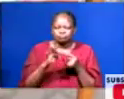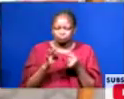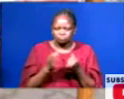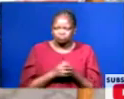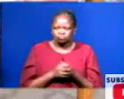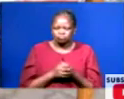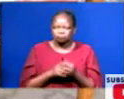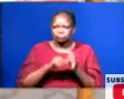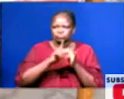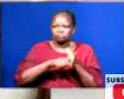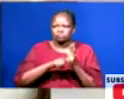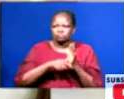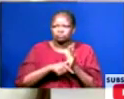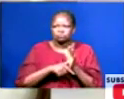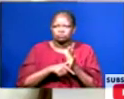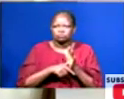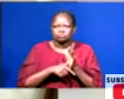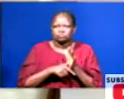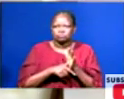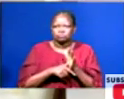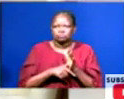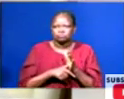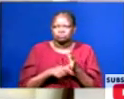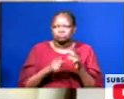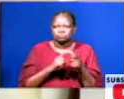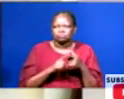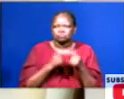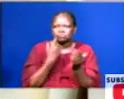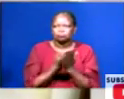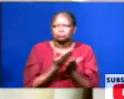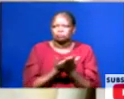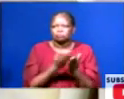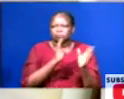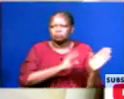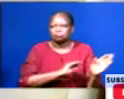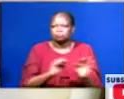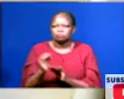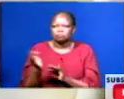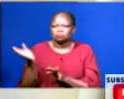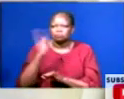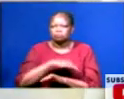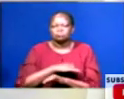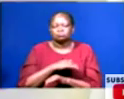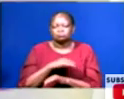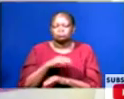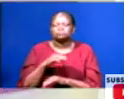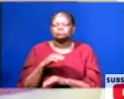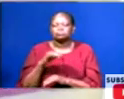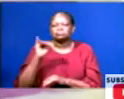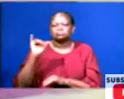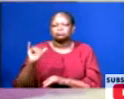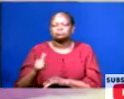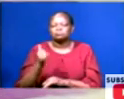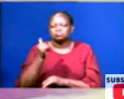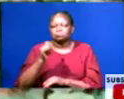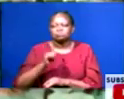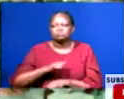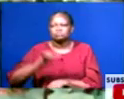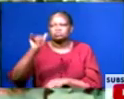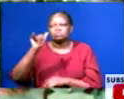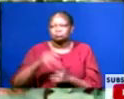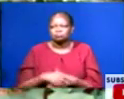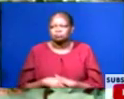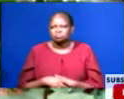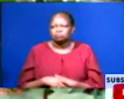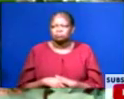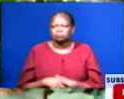later on, and those were fist off. He then applied to be transferred back to Moi Air Base, Eastleigh, to the Air Transport Squadron.